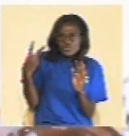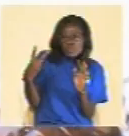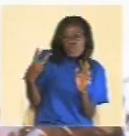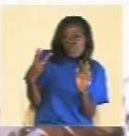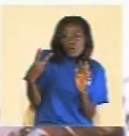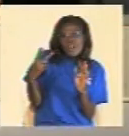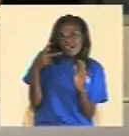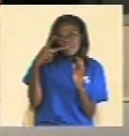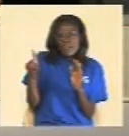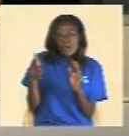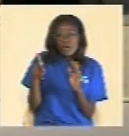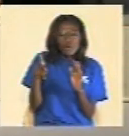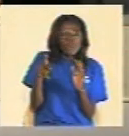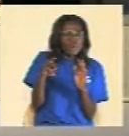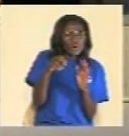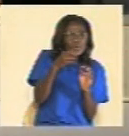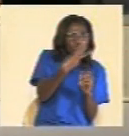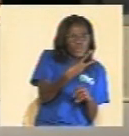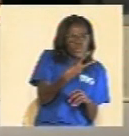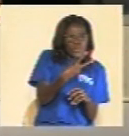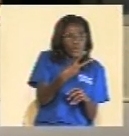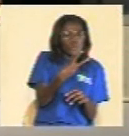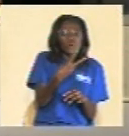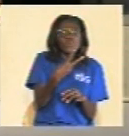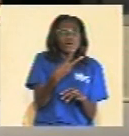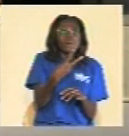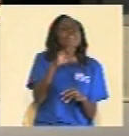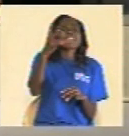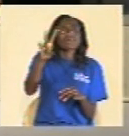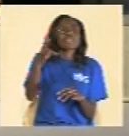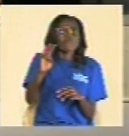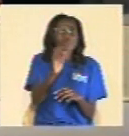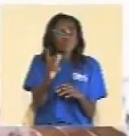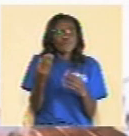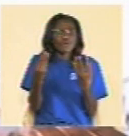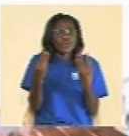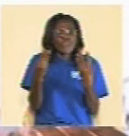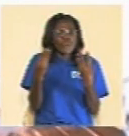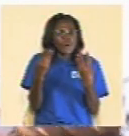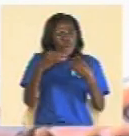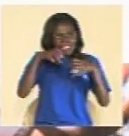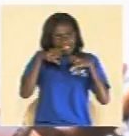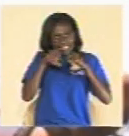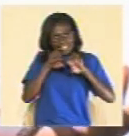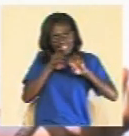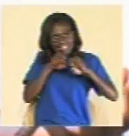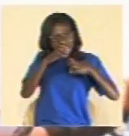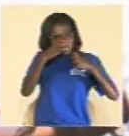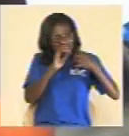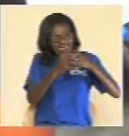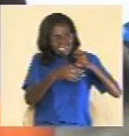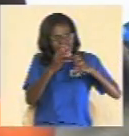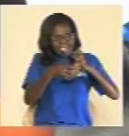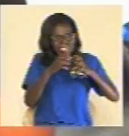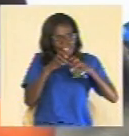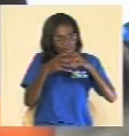Kavango. Comas also have 2. Omsati and Oshana each have 1 case. But how do we test for leprosy? How do you